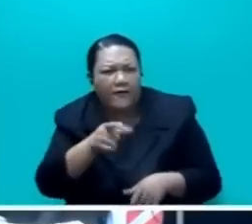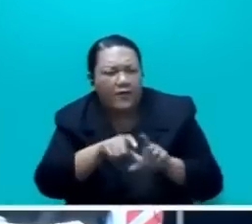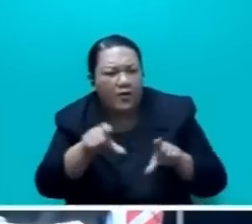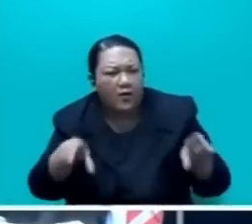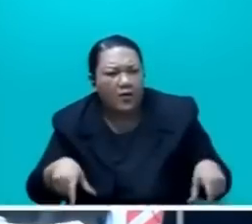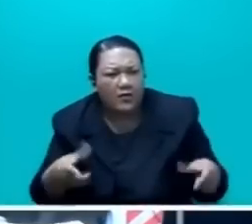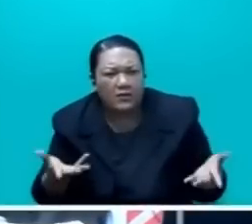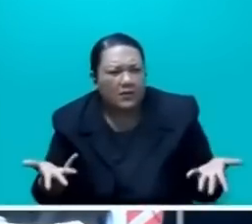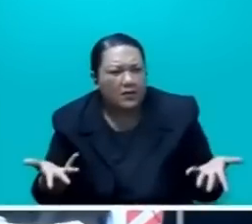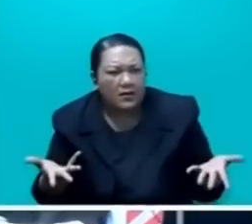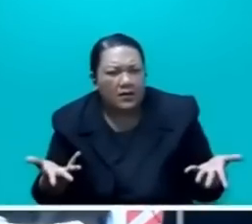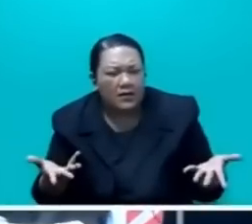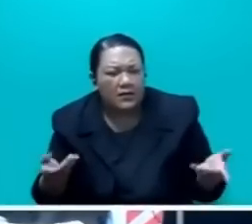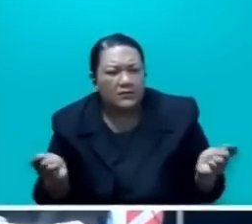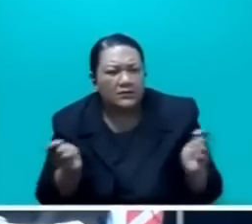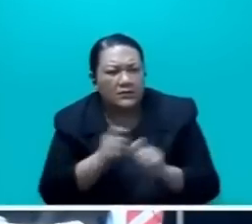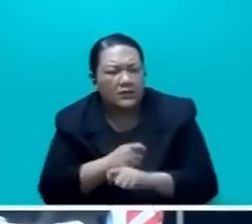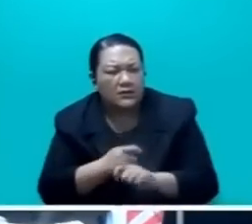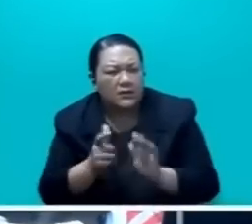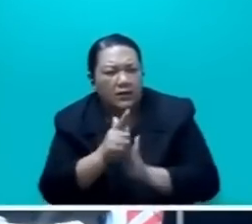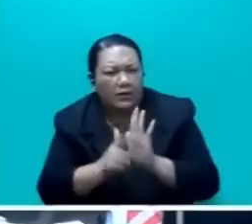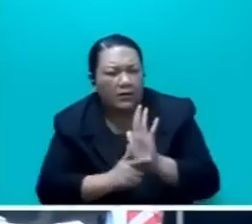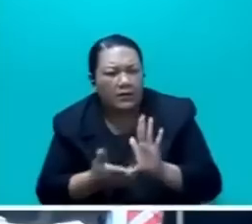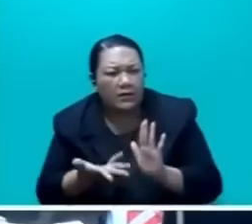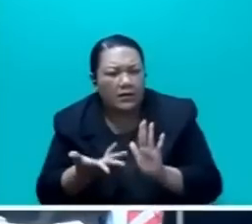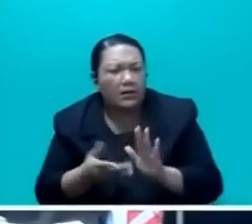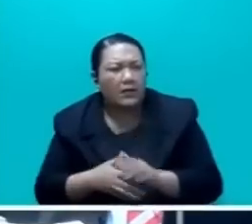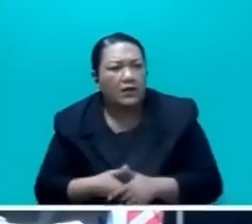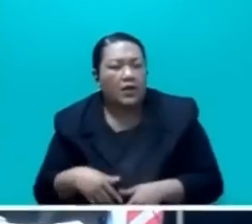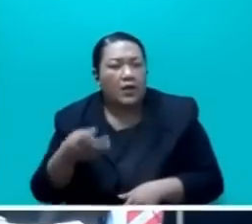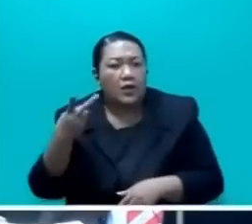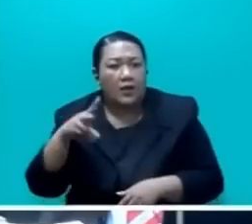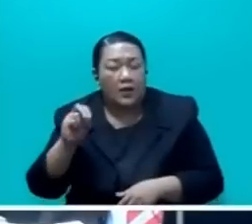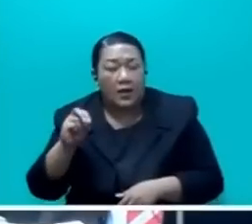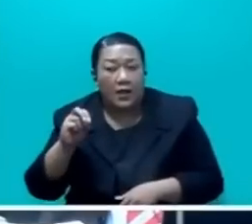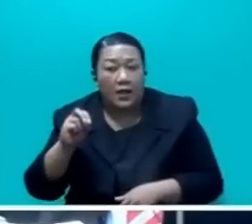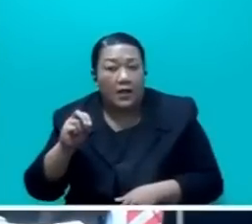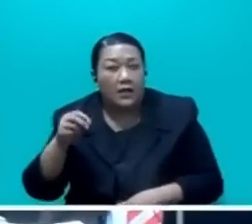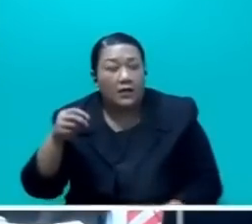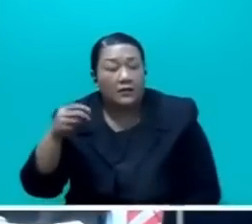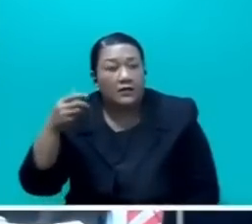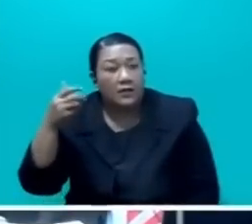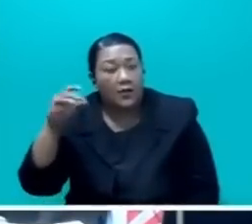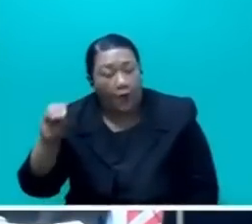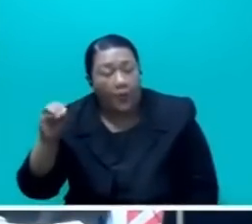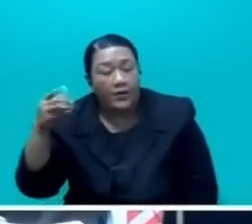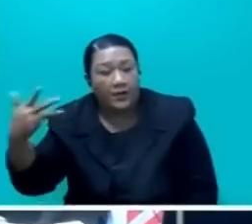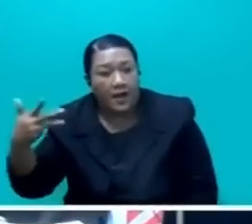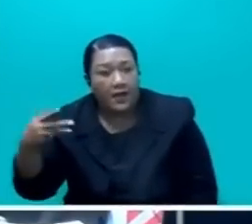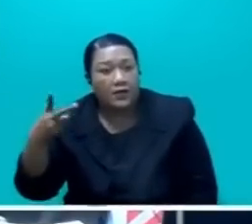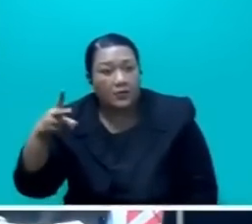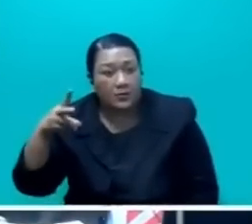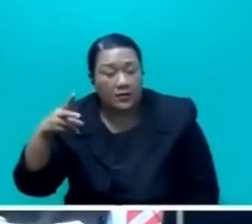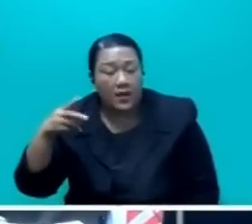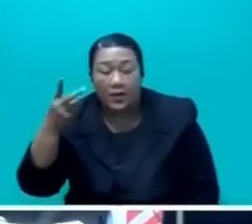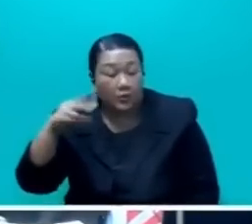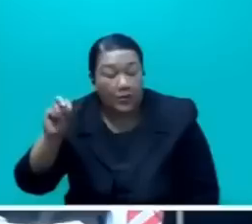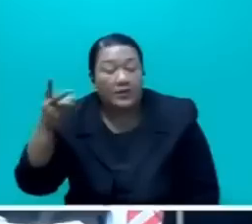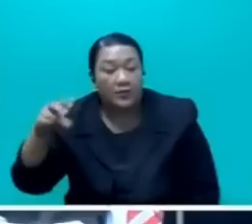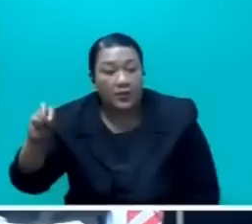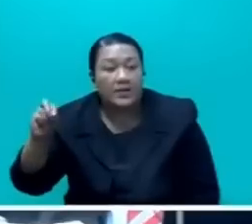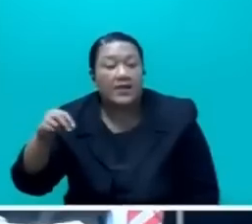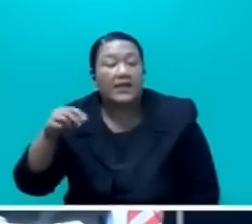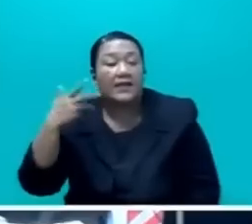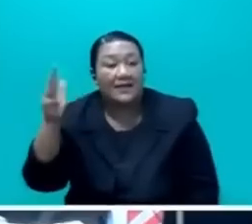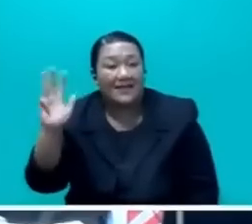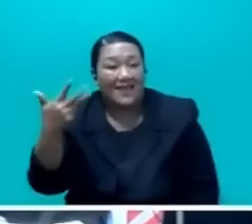The second incident, Mr. Speaker, is on the 19th of May 2020. High Court ruling made by Justice Temo that dismissed